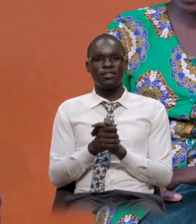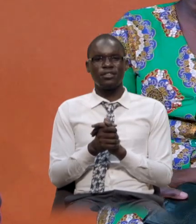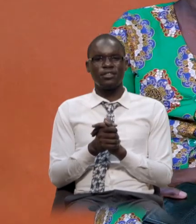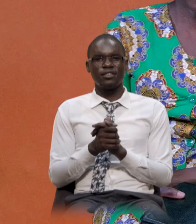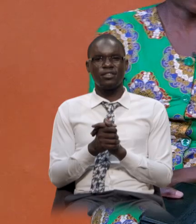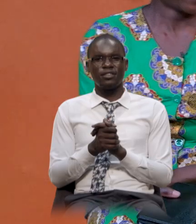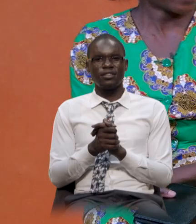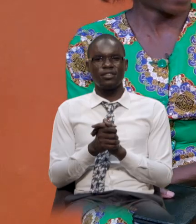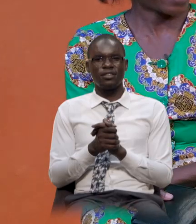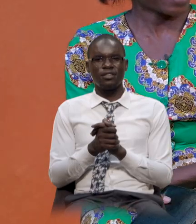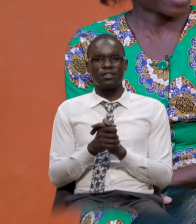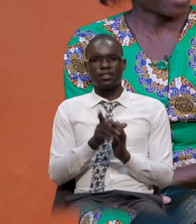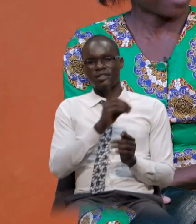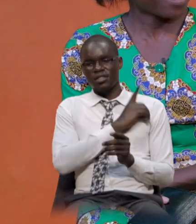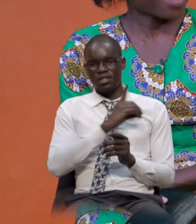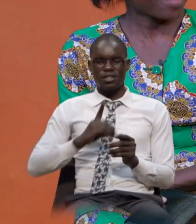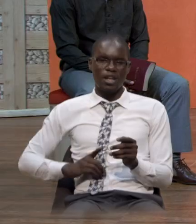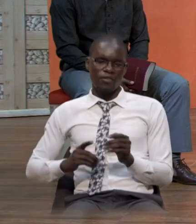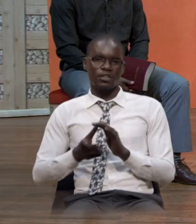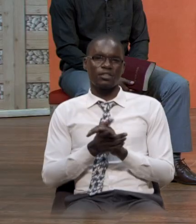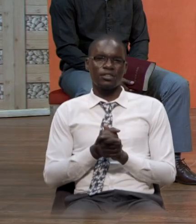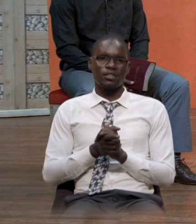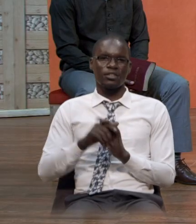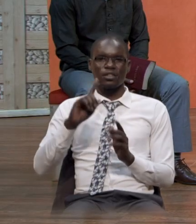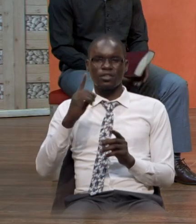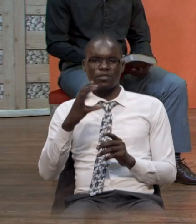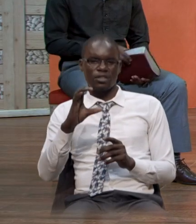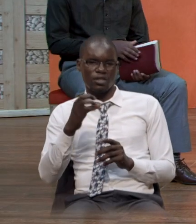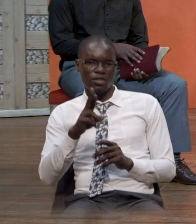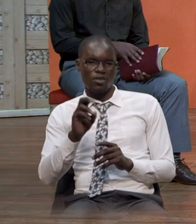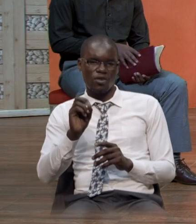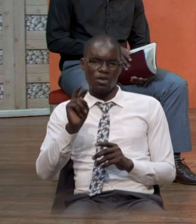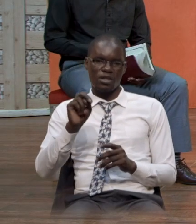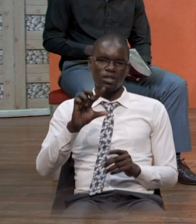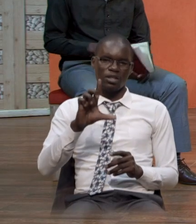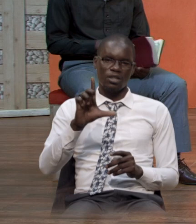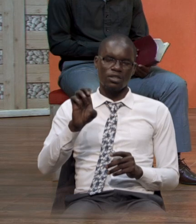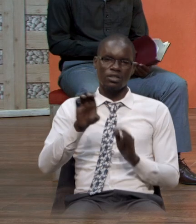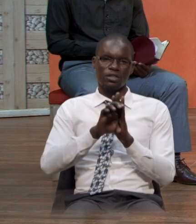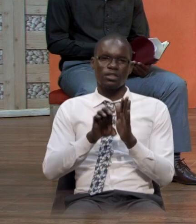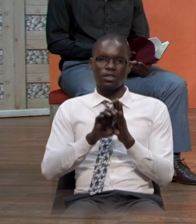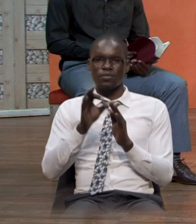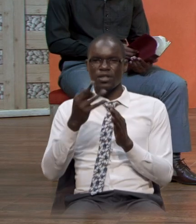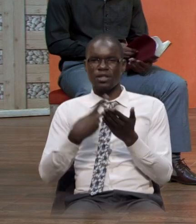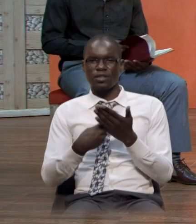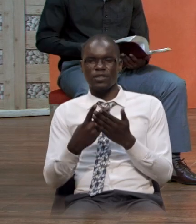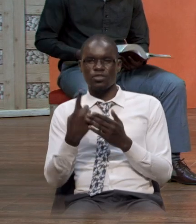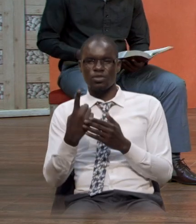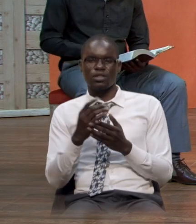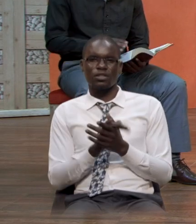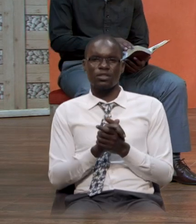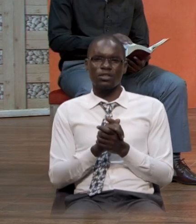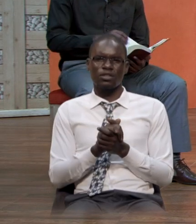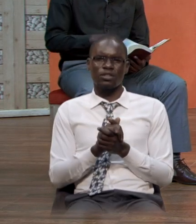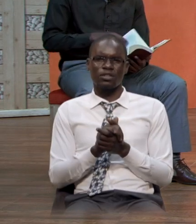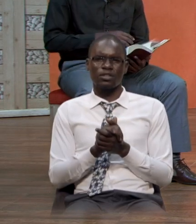Daniel. Shocked. Yes, it's David. It's David. First Chronicles chapter 3 verse 1. David, Daniel